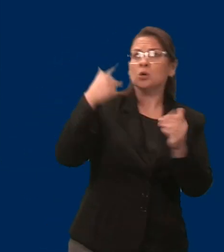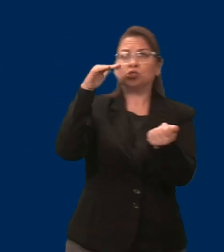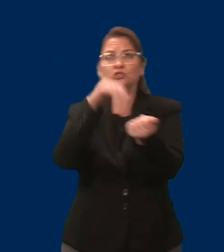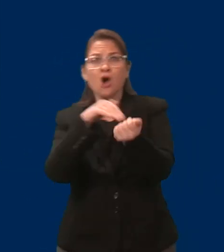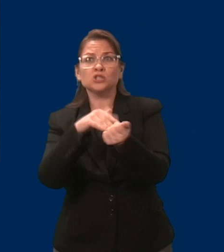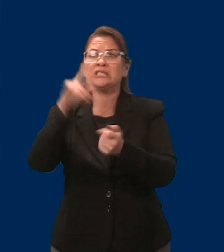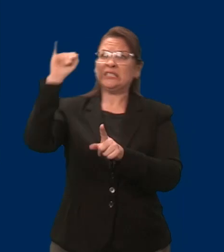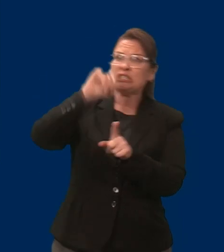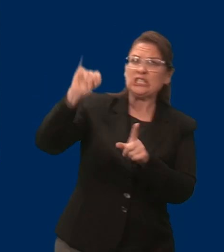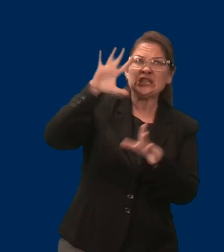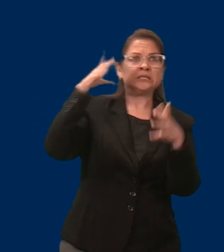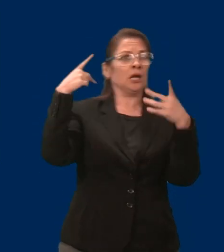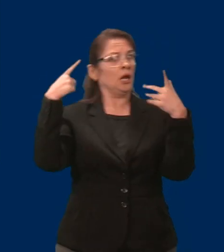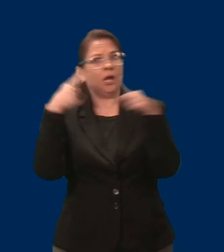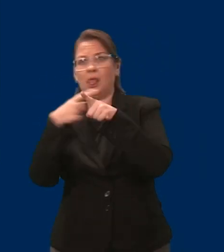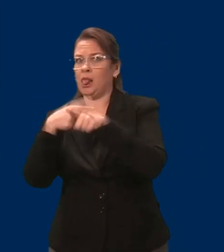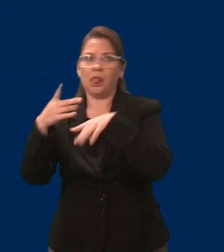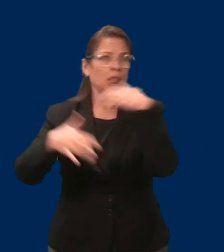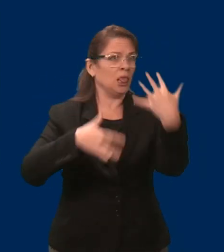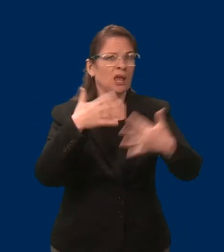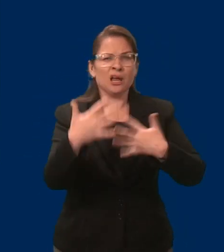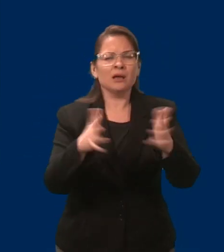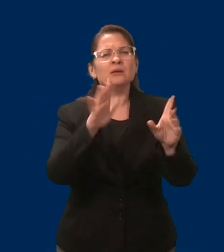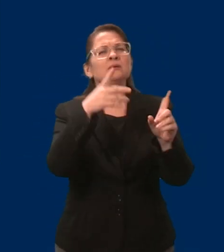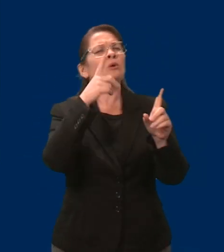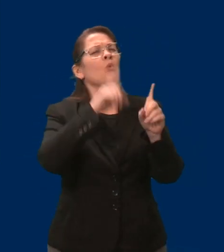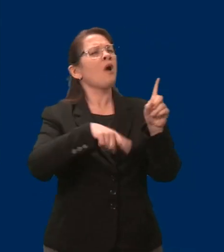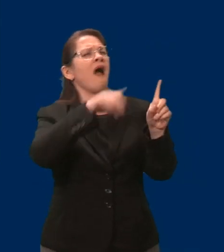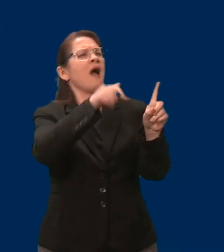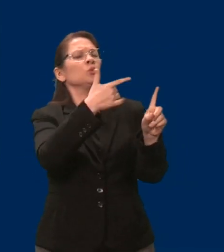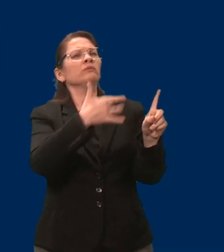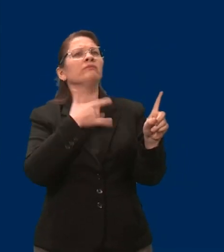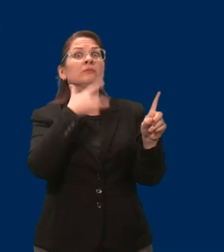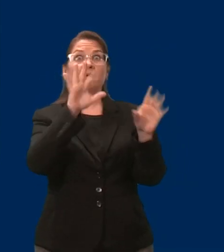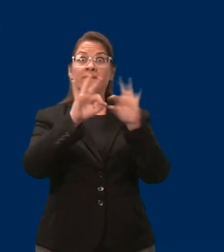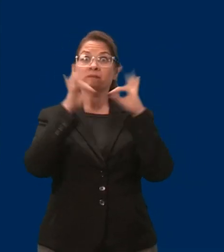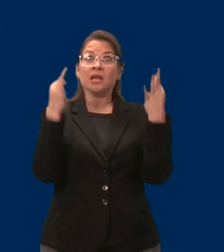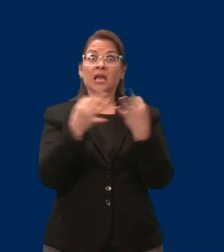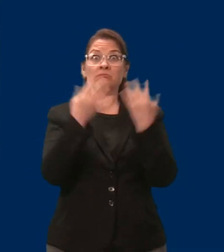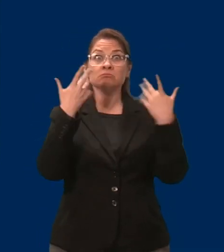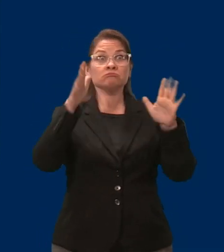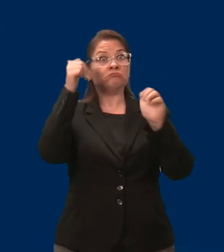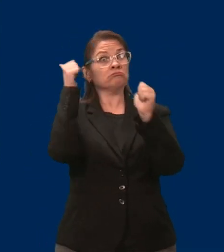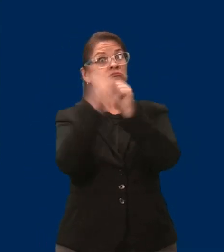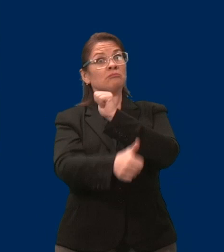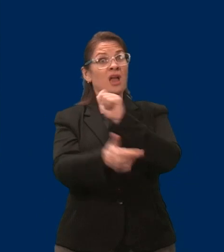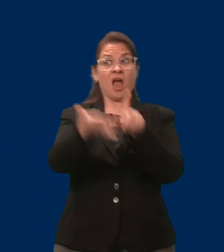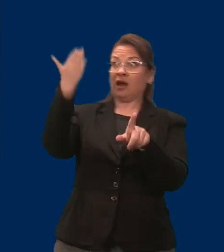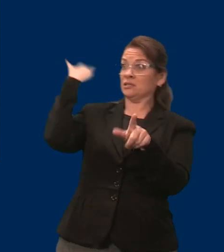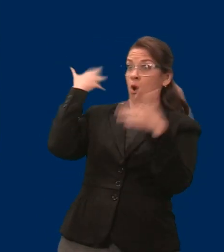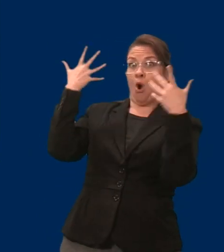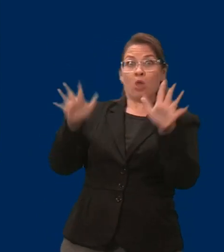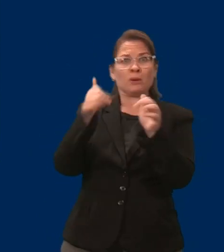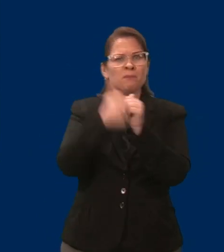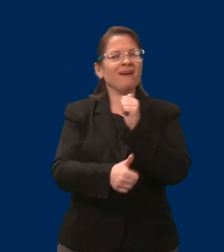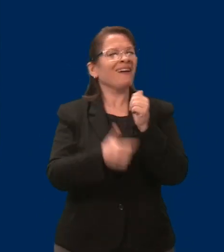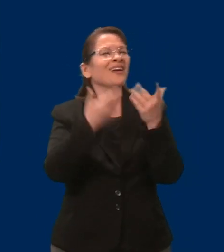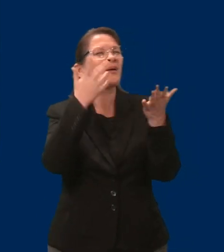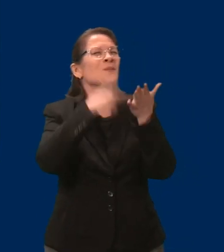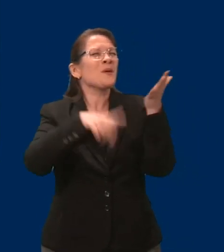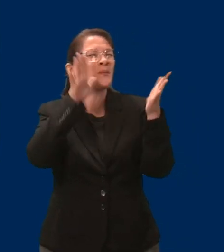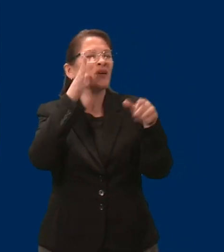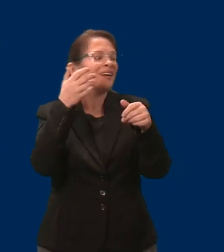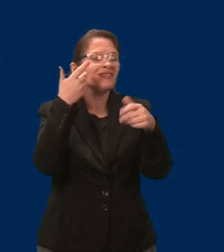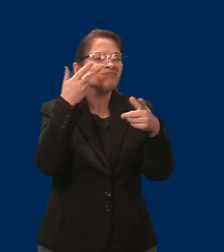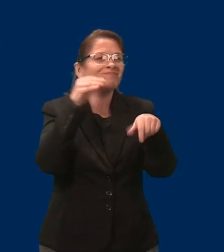meant for you and your family if this bill had been in place when you went through that diagnostic odyssey? And we call it the diagnostic